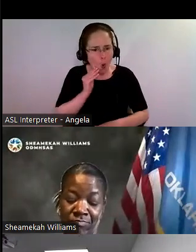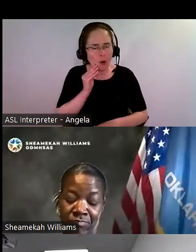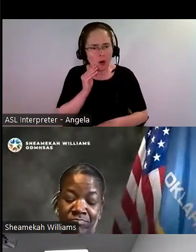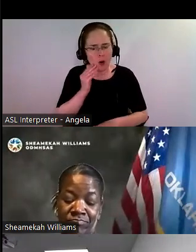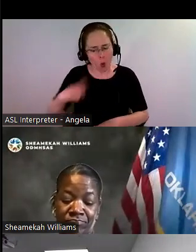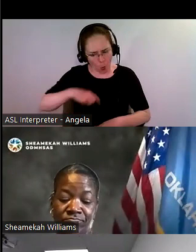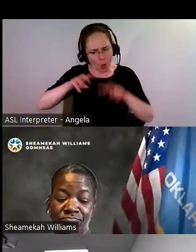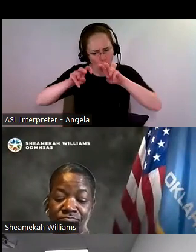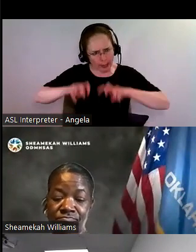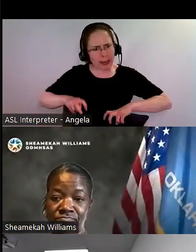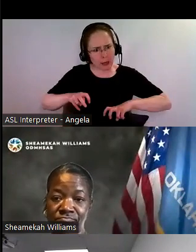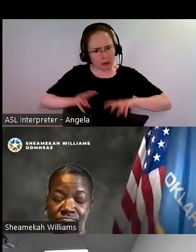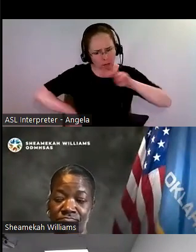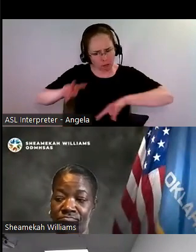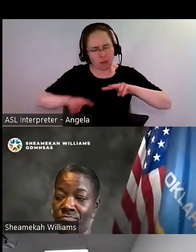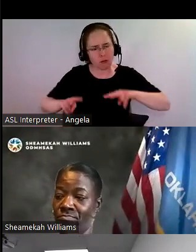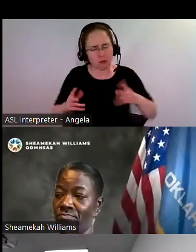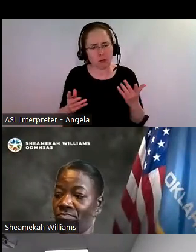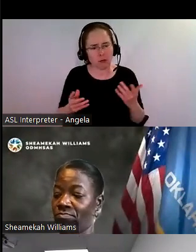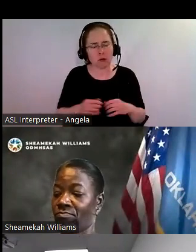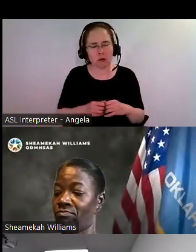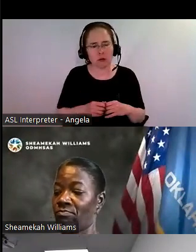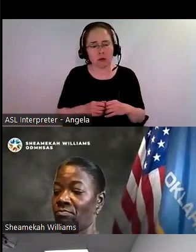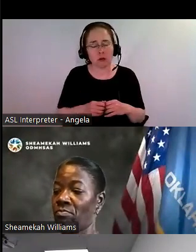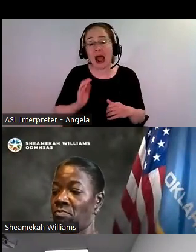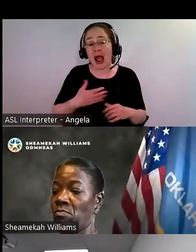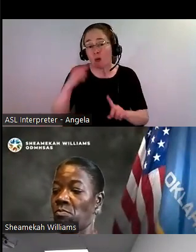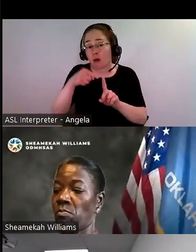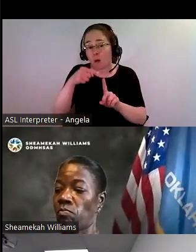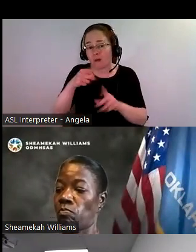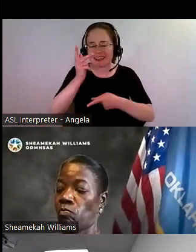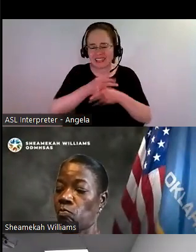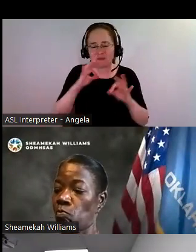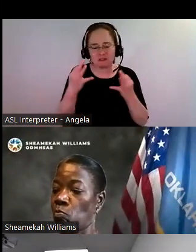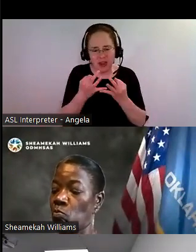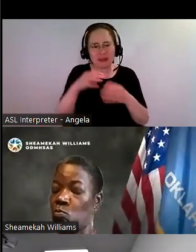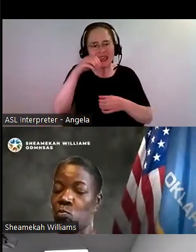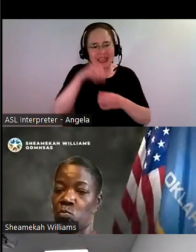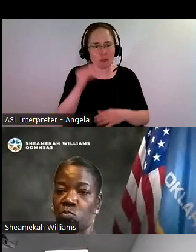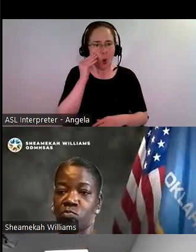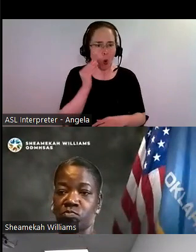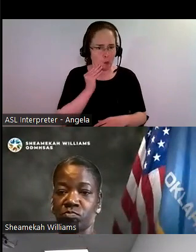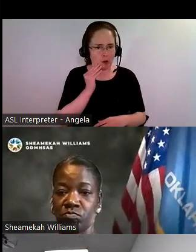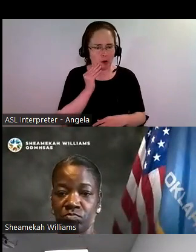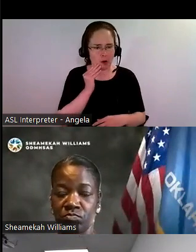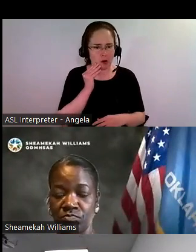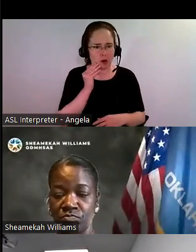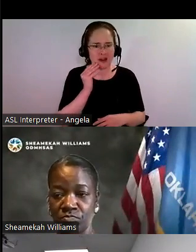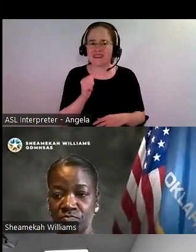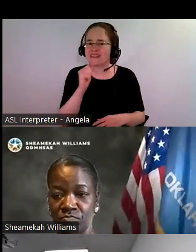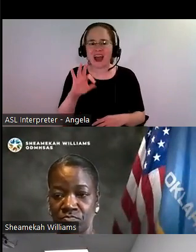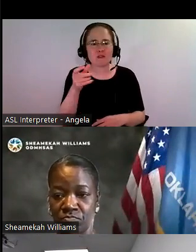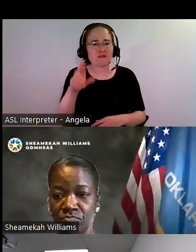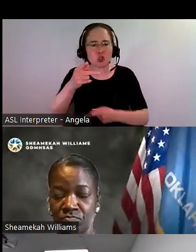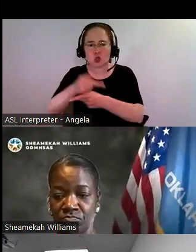at that because the outcome that we started with in mind was to keep the family in the home, keep them out of foster care, and keep them